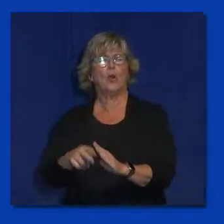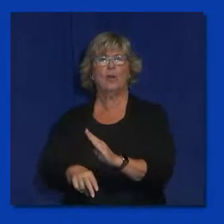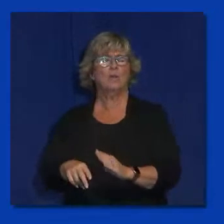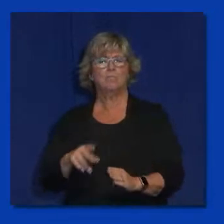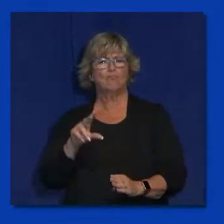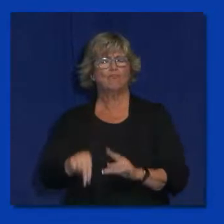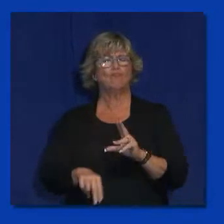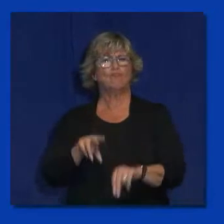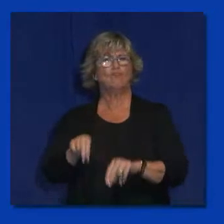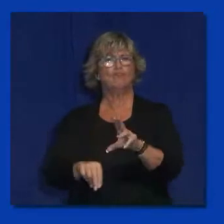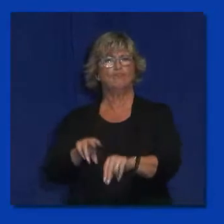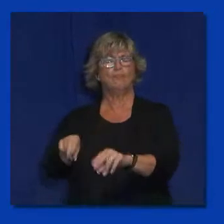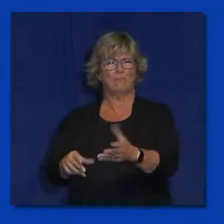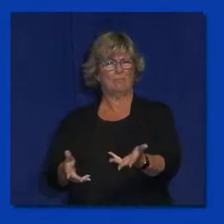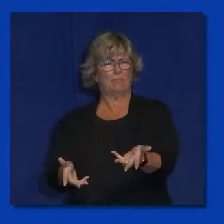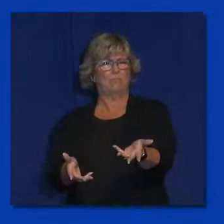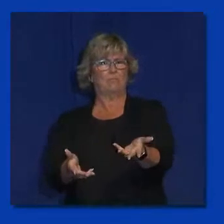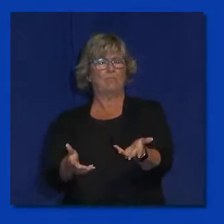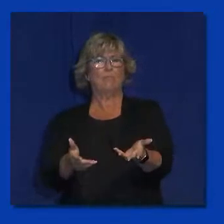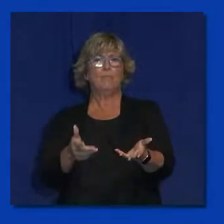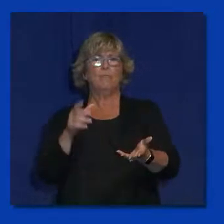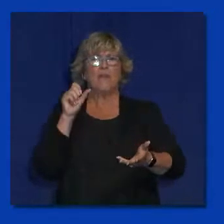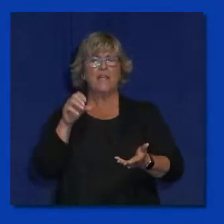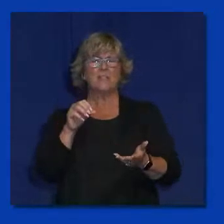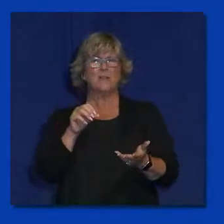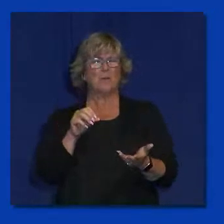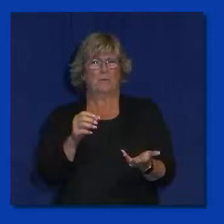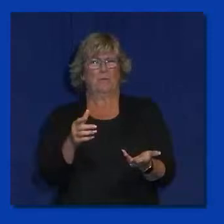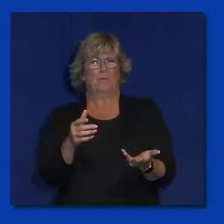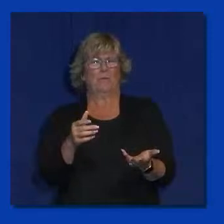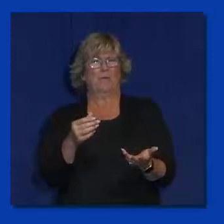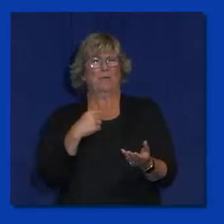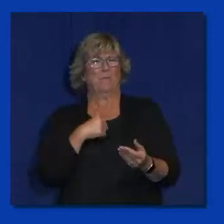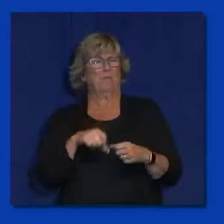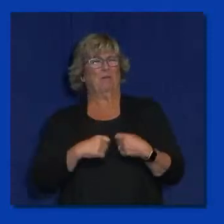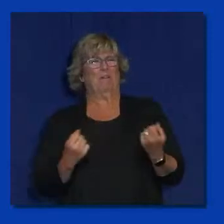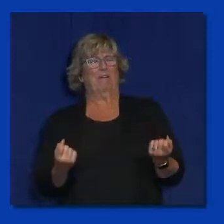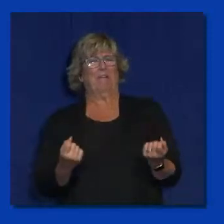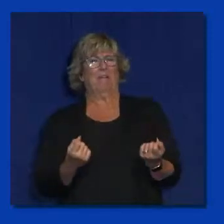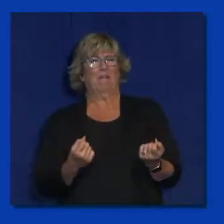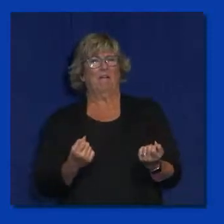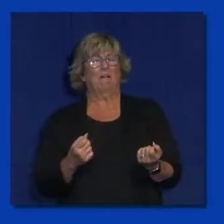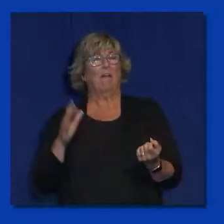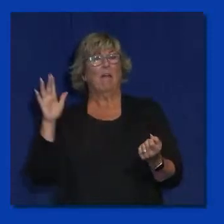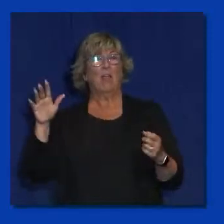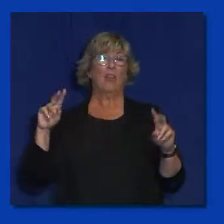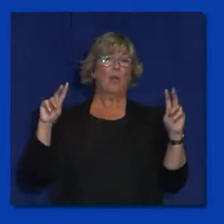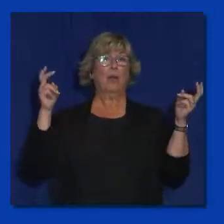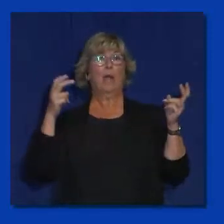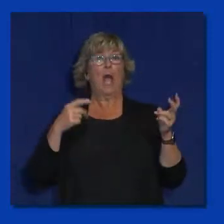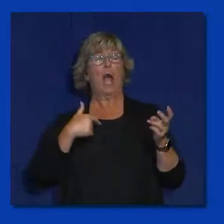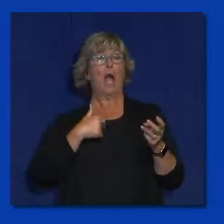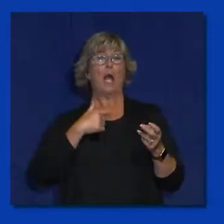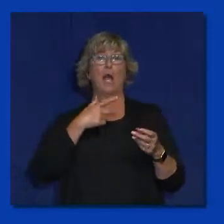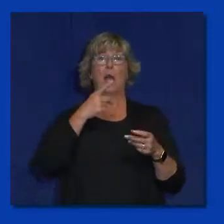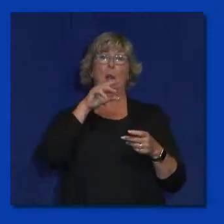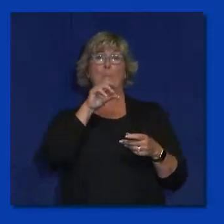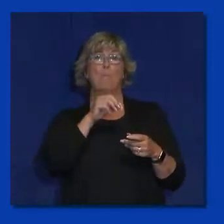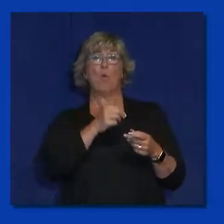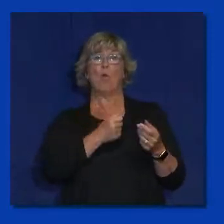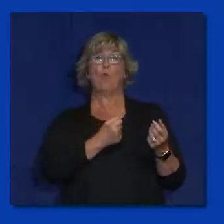expansion of those programs in every single case. So spare me their mantra on being pro-life. They don't